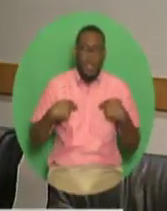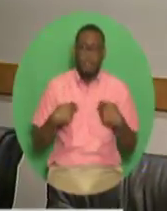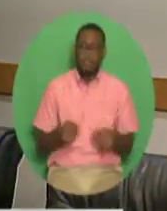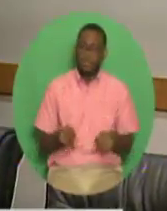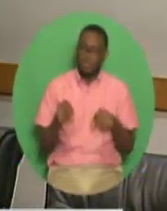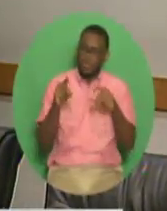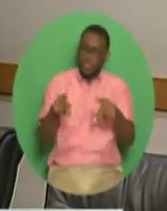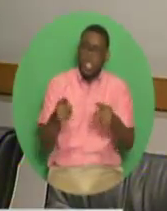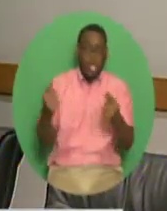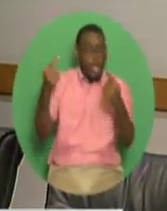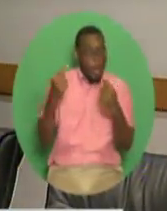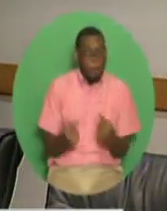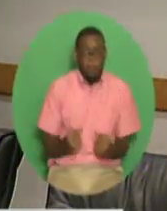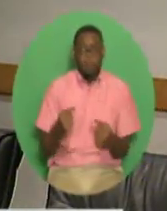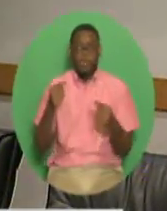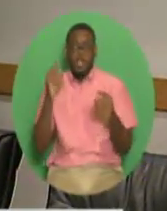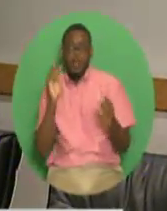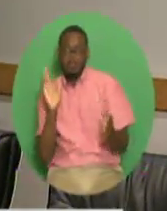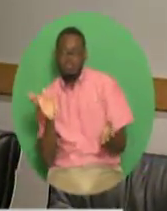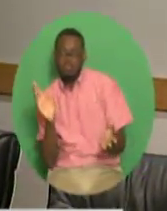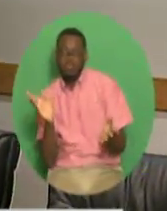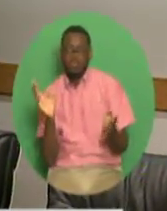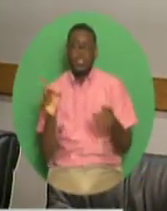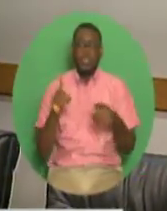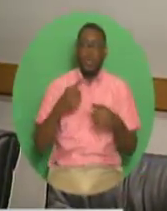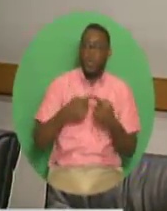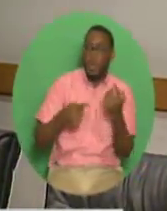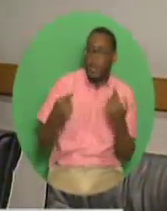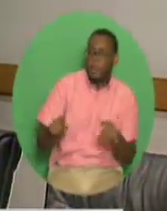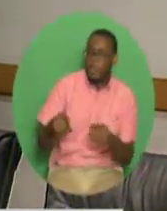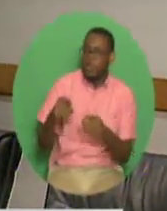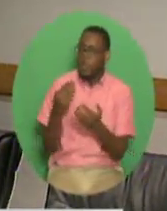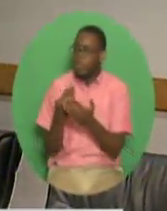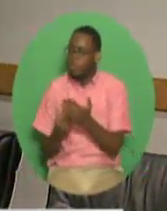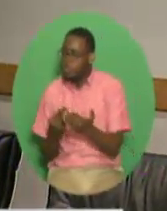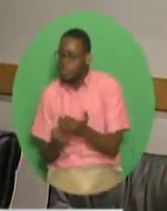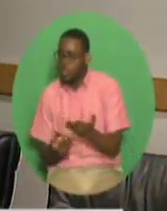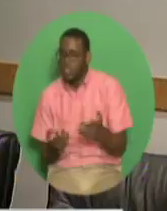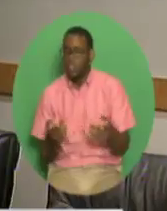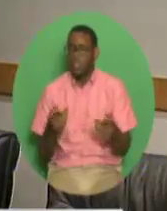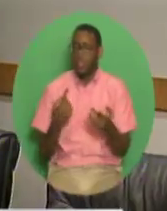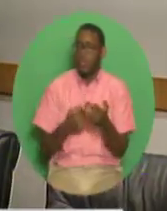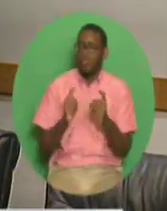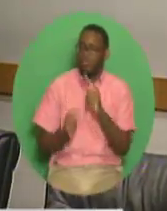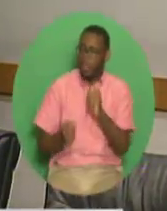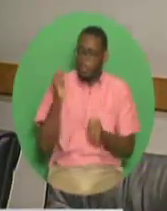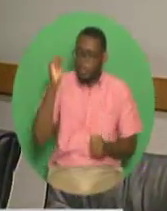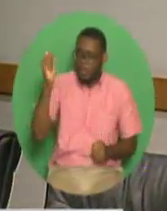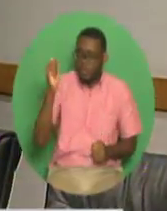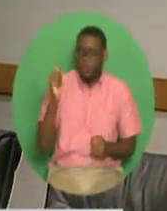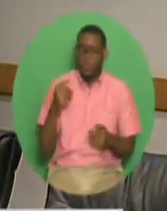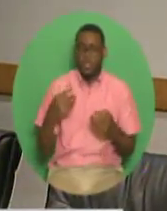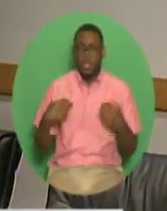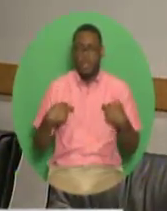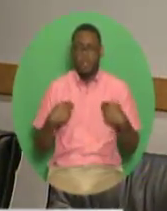hear. Also for people to express themselves with regards to what's going on in Trinidad and Tobago and how, most importantly, we could put our minds and our hearts together